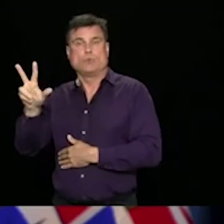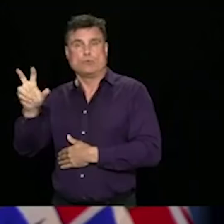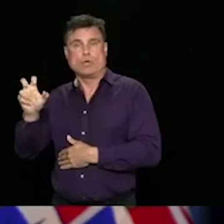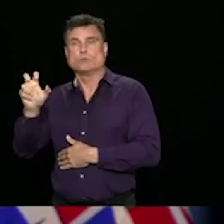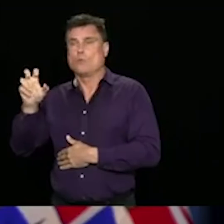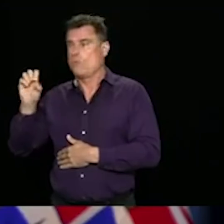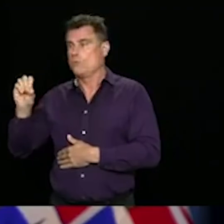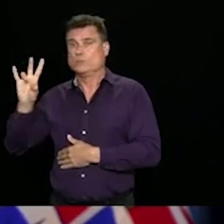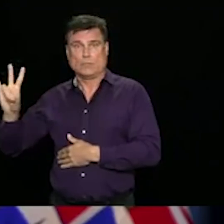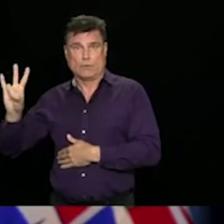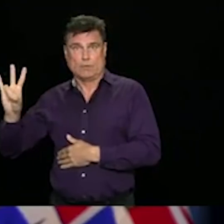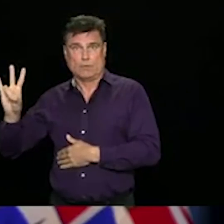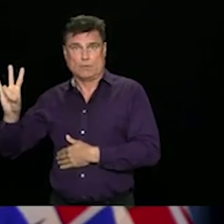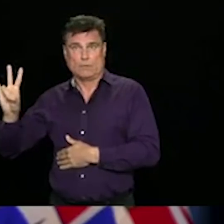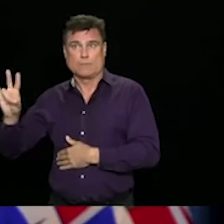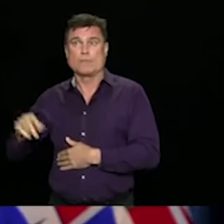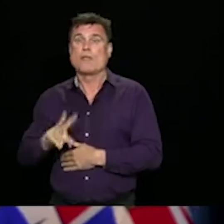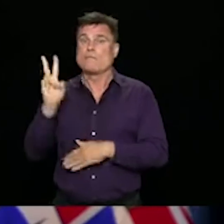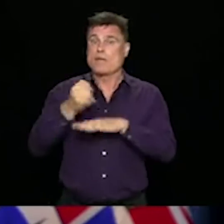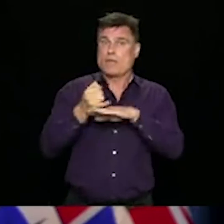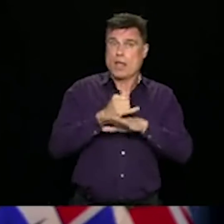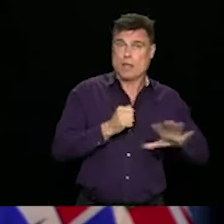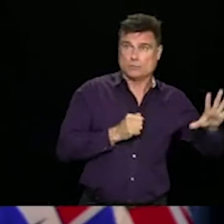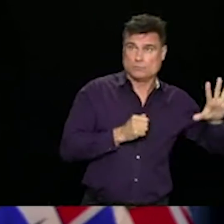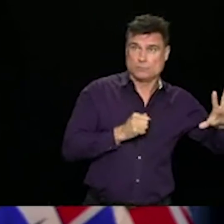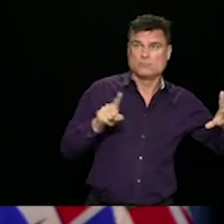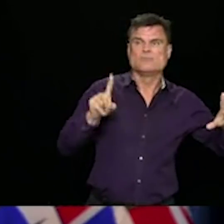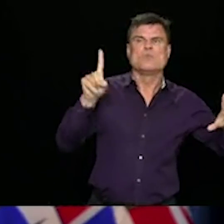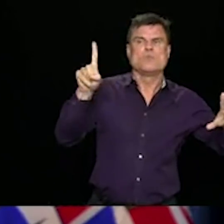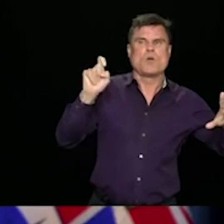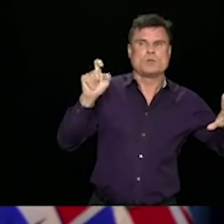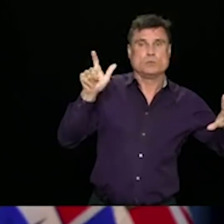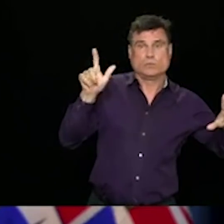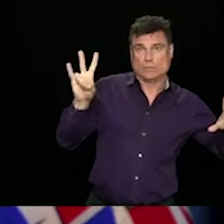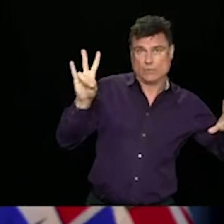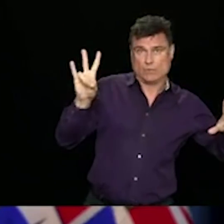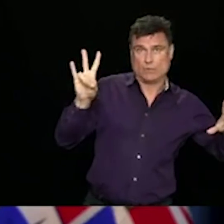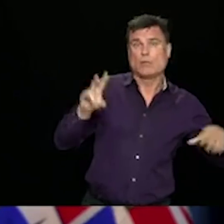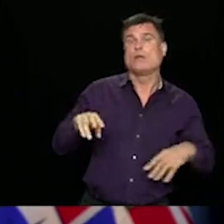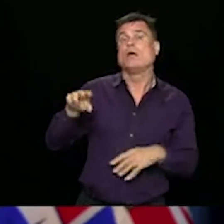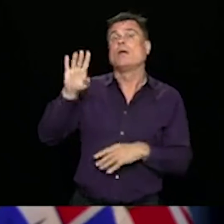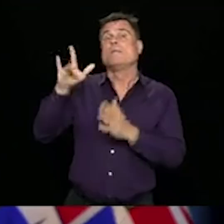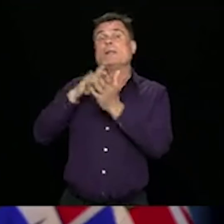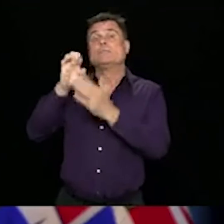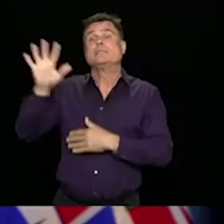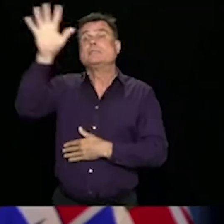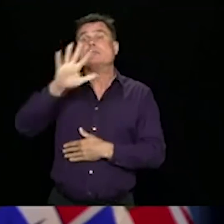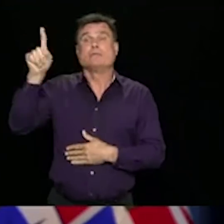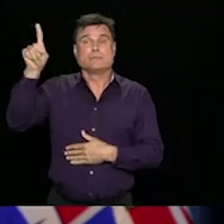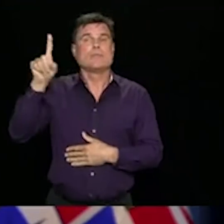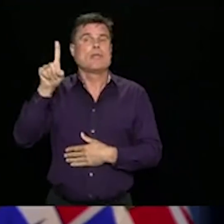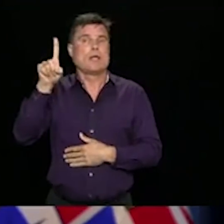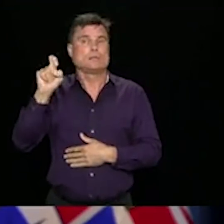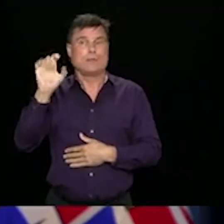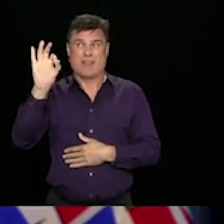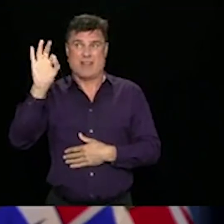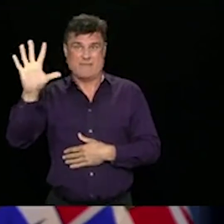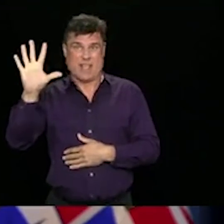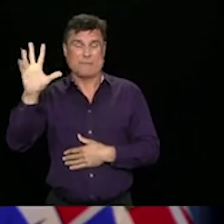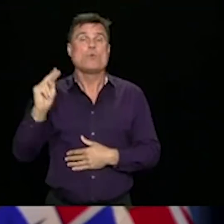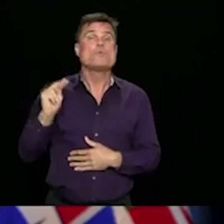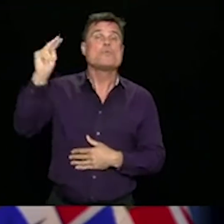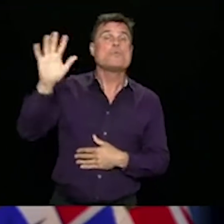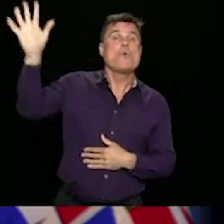1,307 people in the Fraser Health Region, 127 in the Vancouver Island Health Region, 195 people